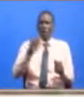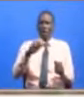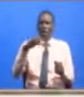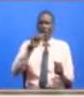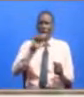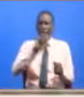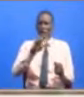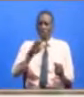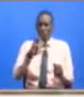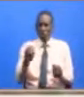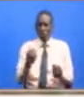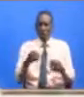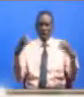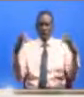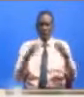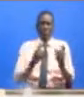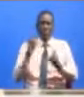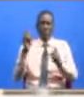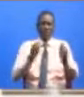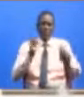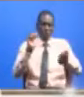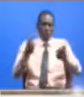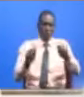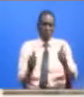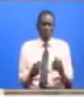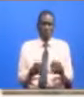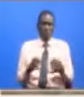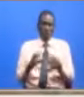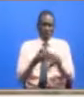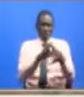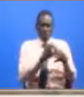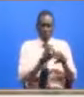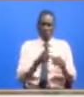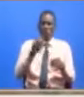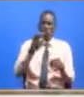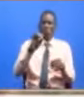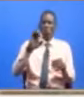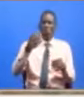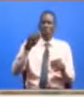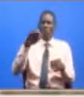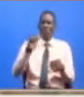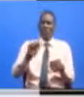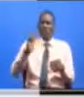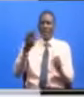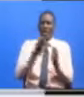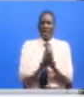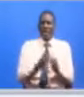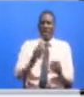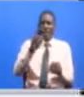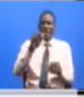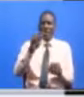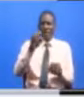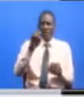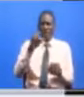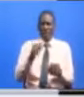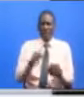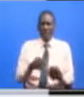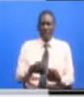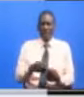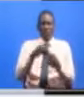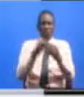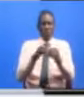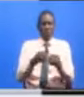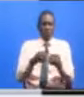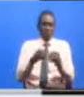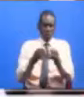dominant teams in the Safari Rally in recent times, has collaborated with Toyota Kenya and NTSA for a special course, a child awareness campaign